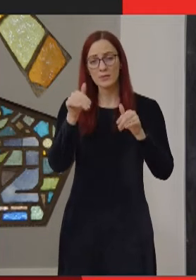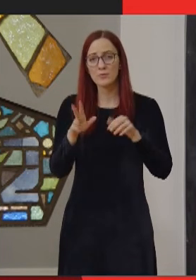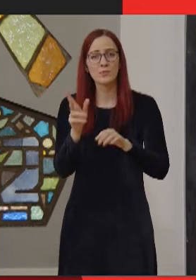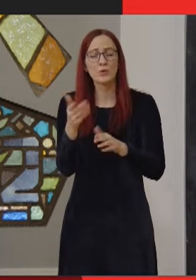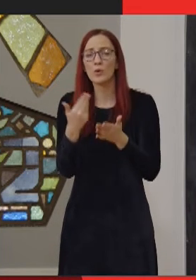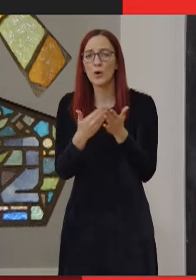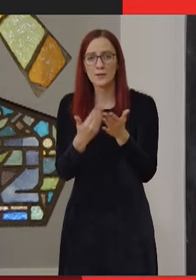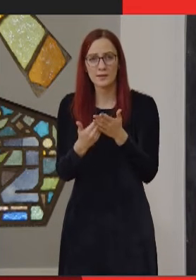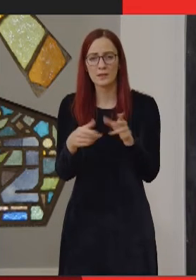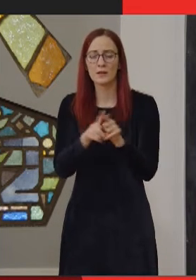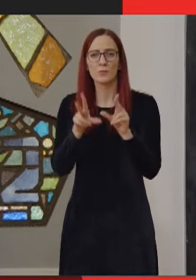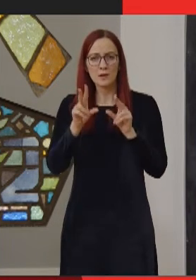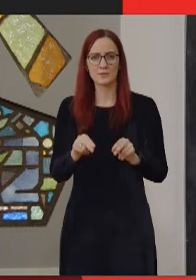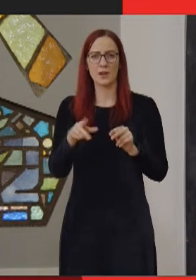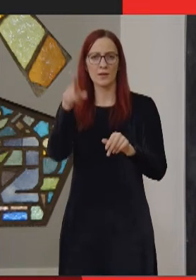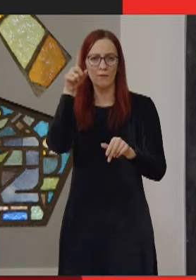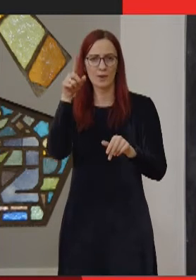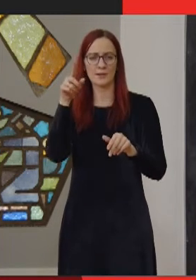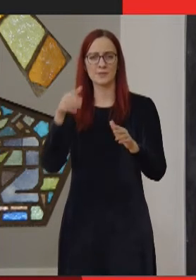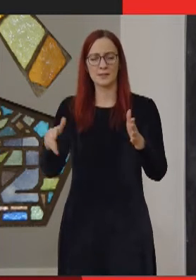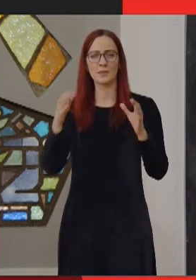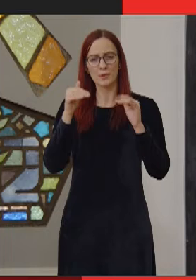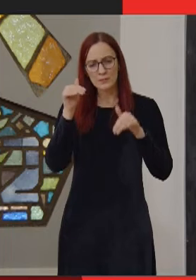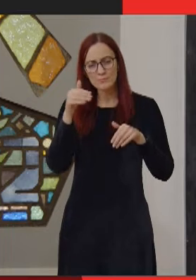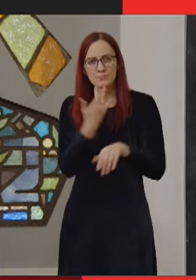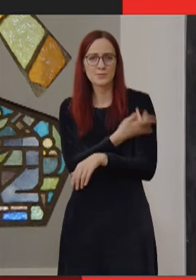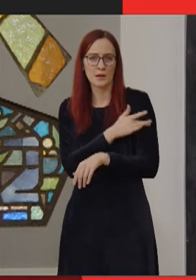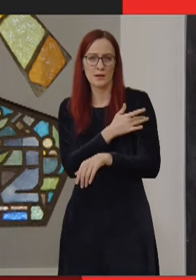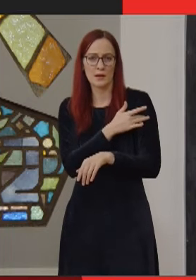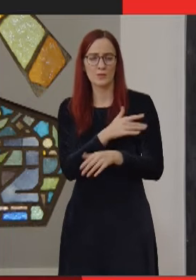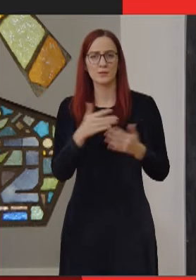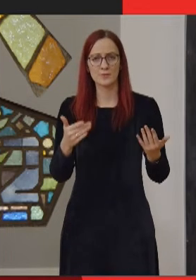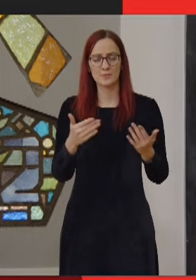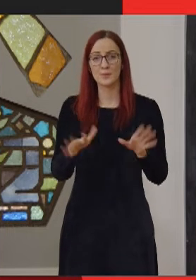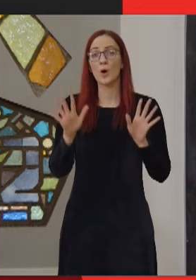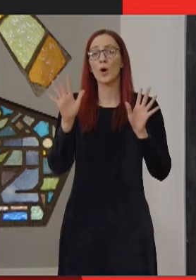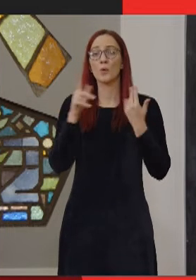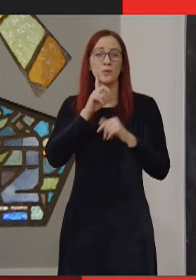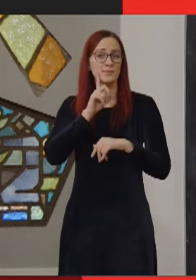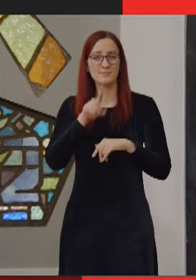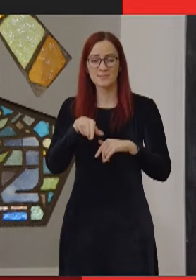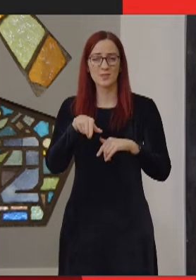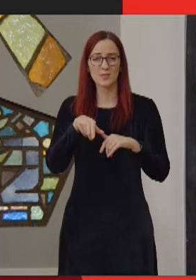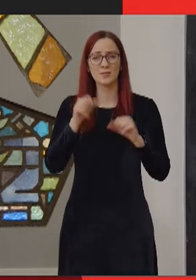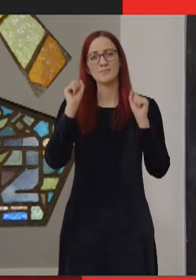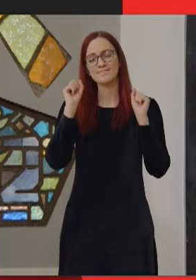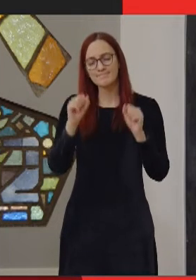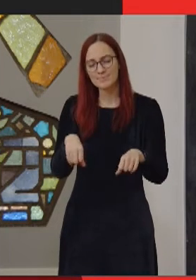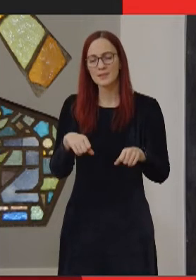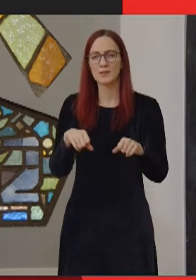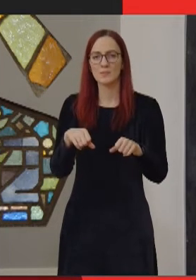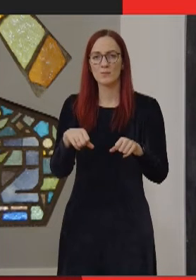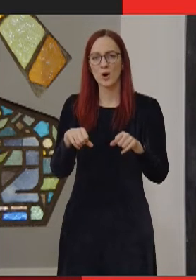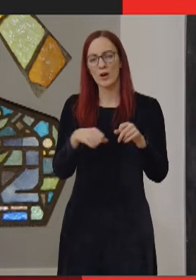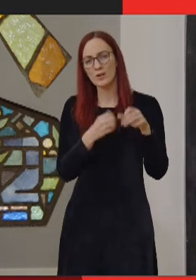politicians should remember that they have been elected for a purpose